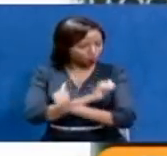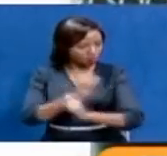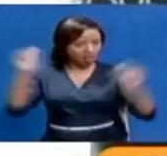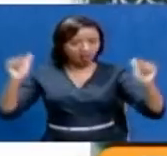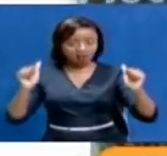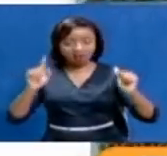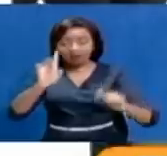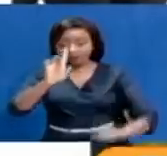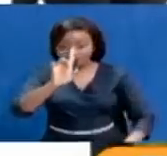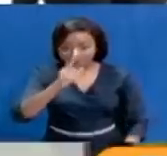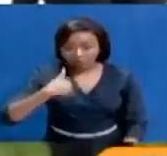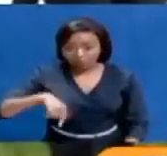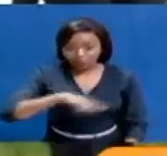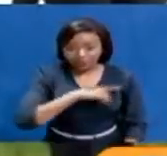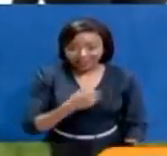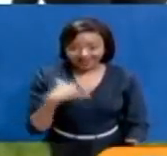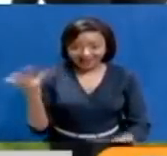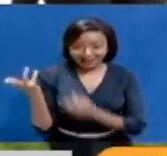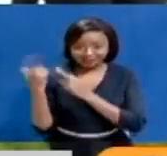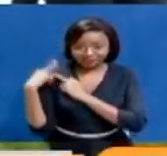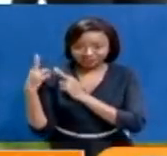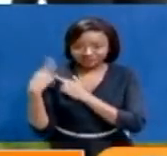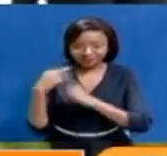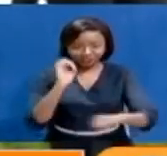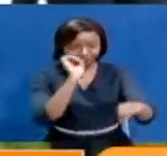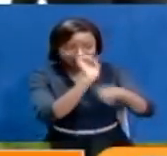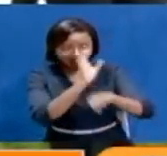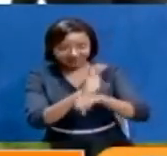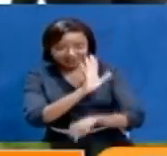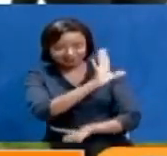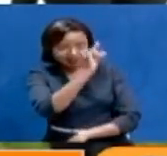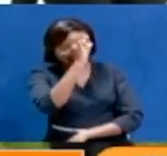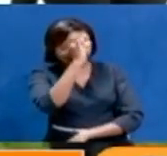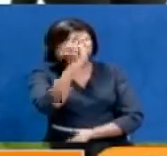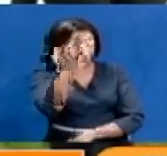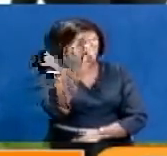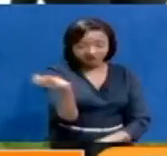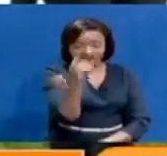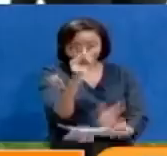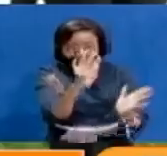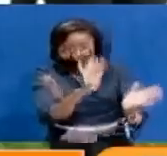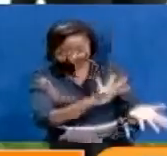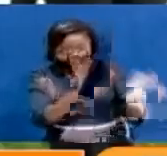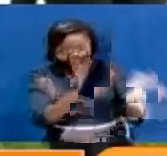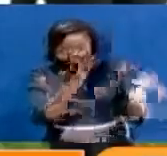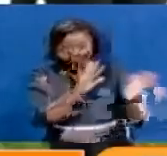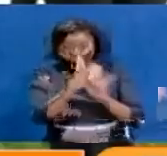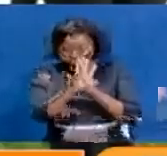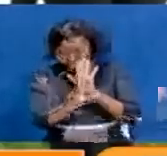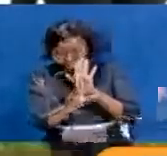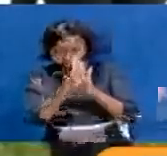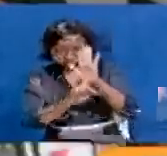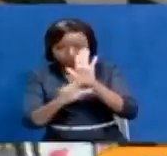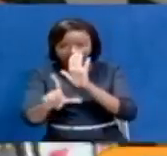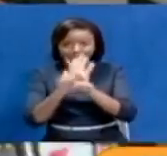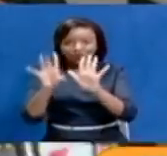duty to the Kenyan people to advise the government of the Republic of Kenya on the rule of law, the